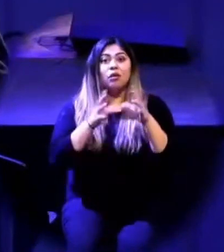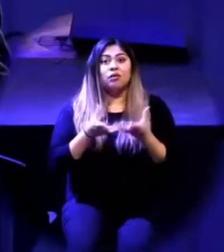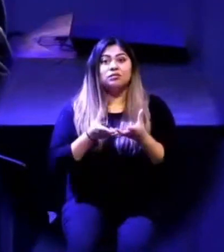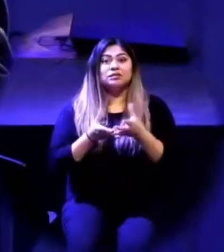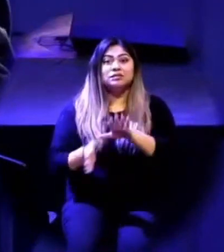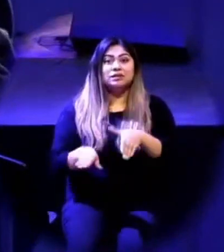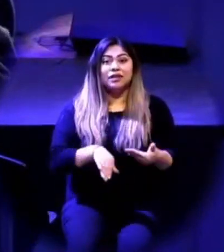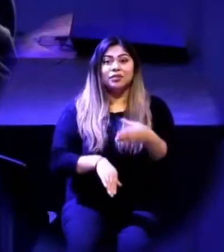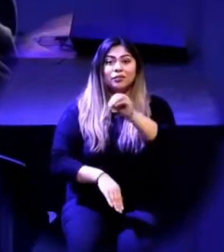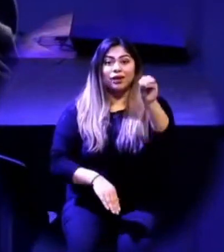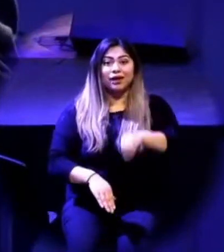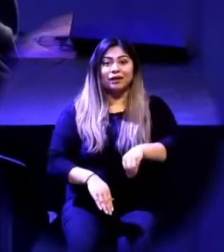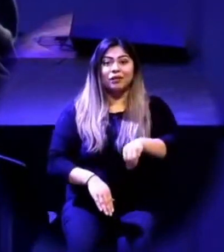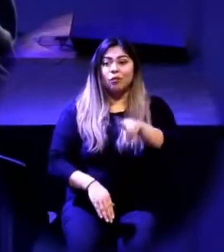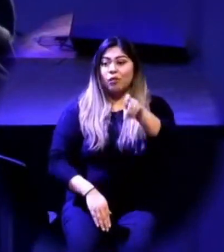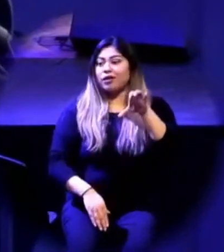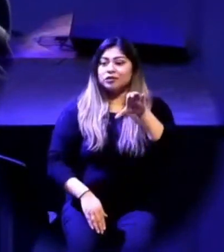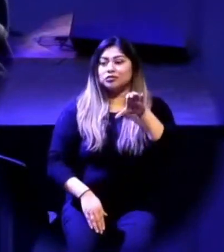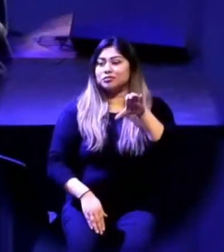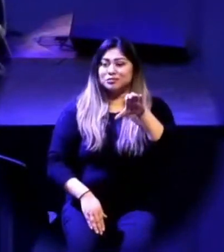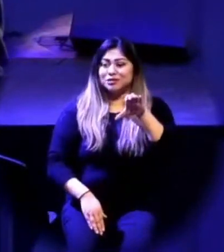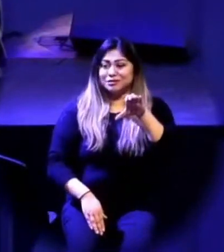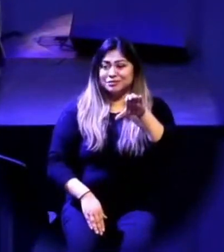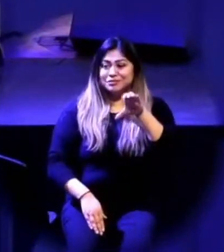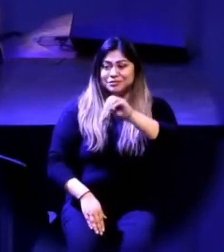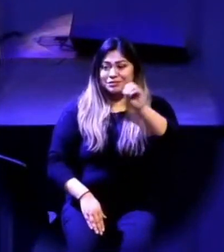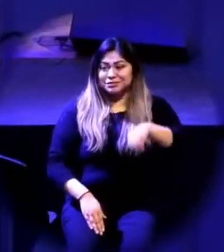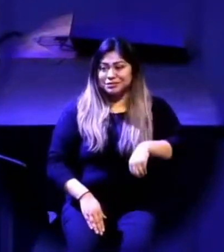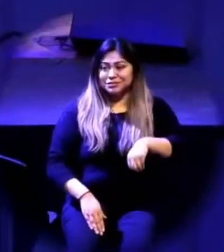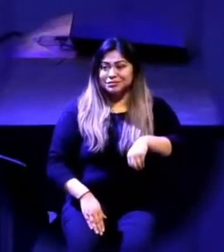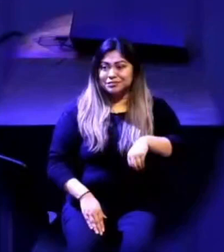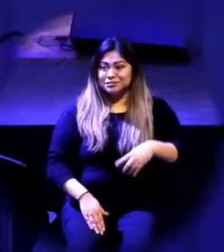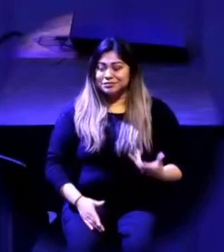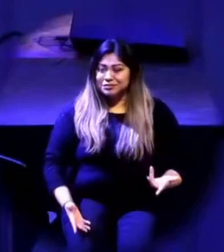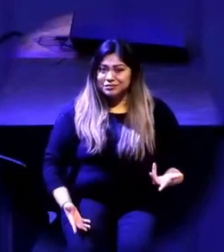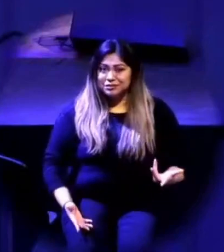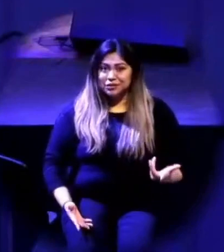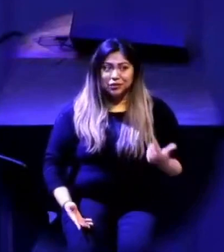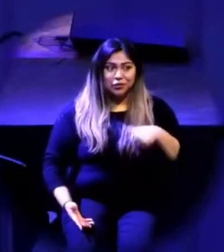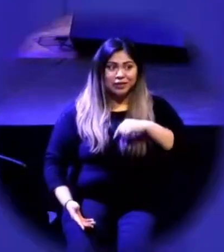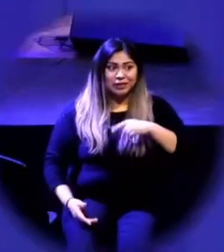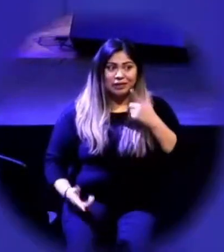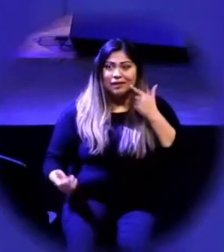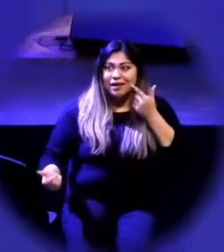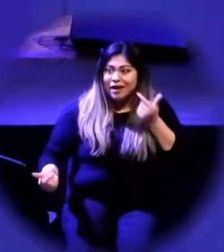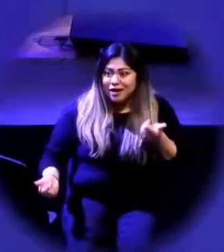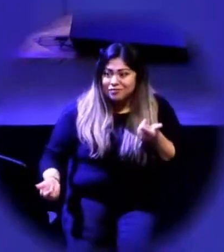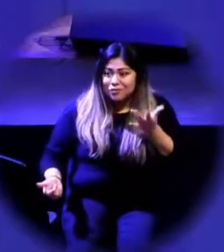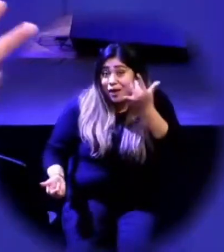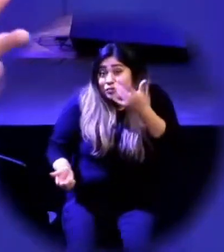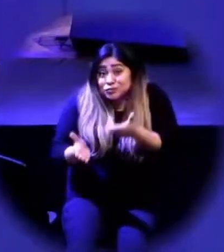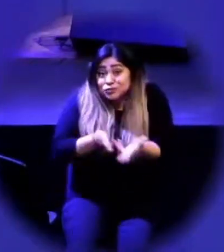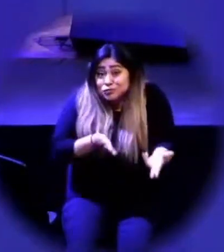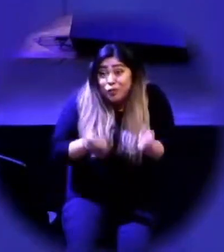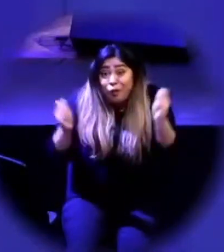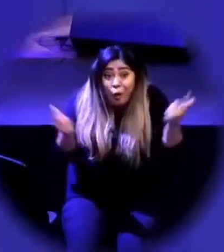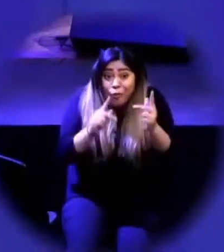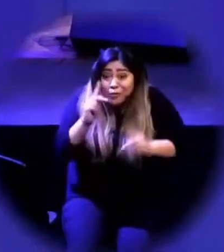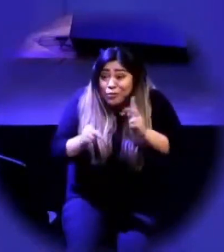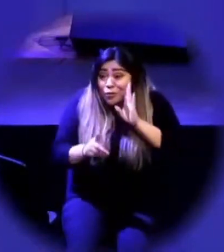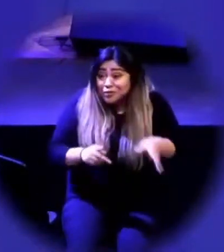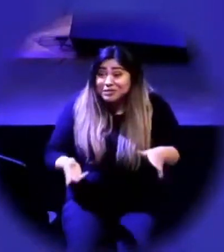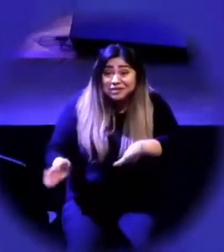100%. We laugh at that heading, but what's really the joke's on us, right? Because that's not actually